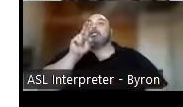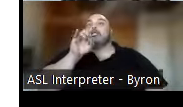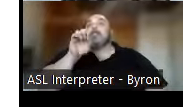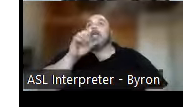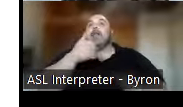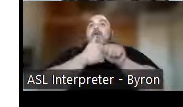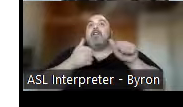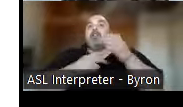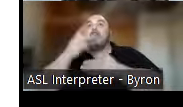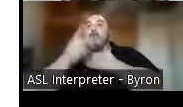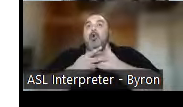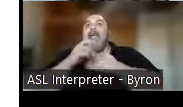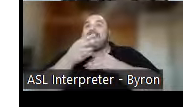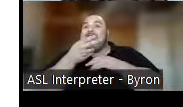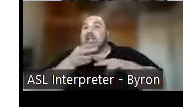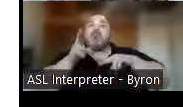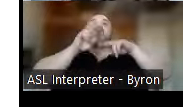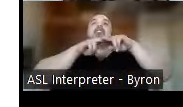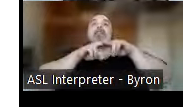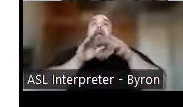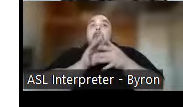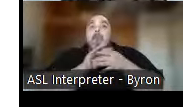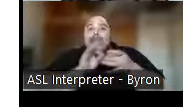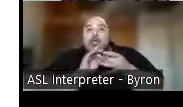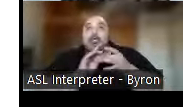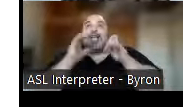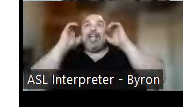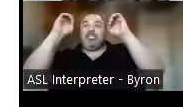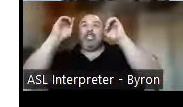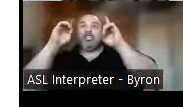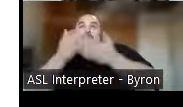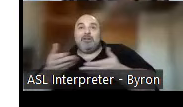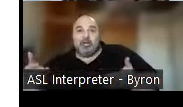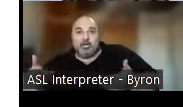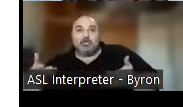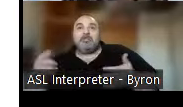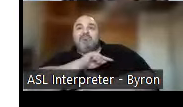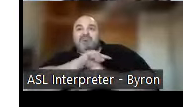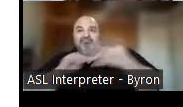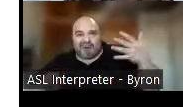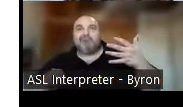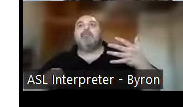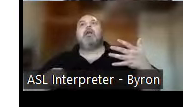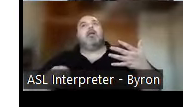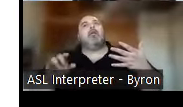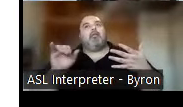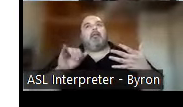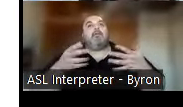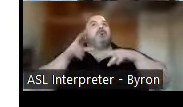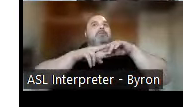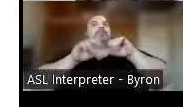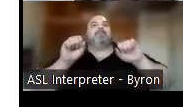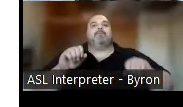increase our messaging, our education materials, all of those various components as well. Next